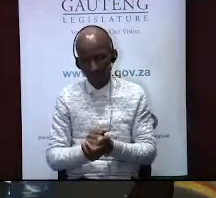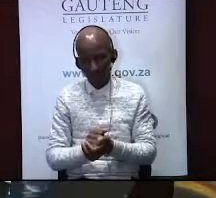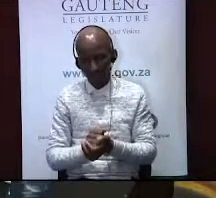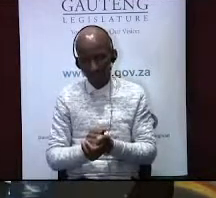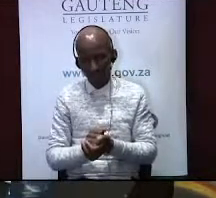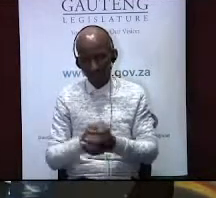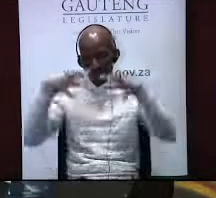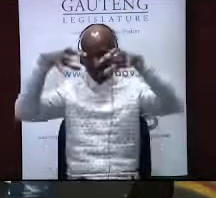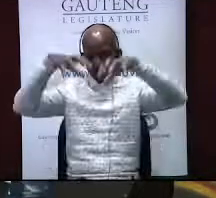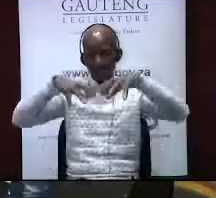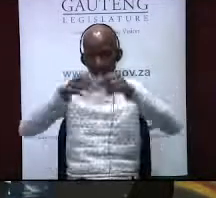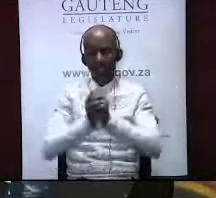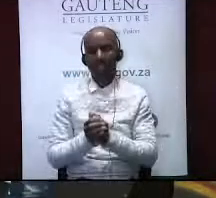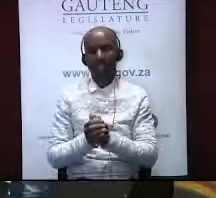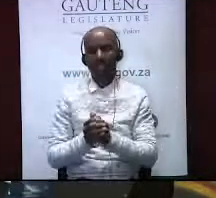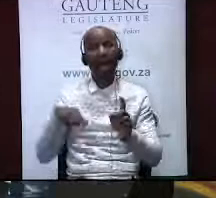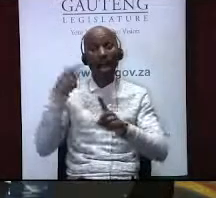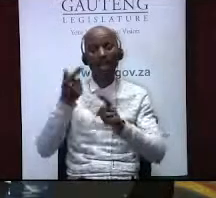after rain.